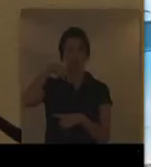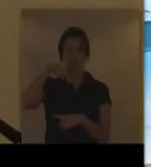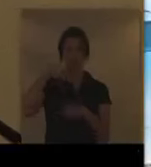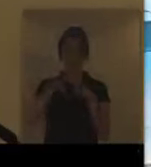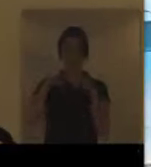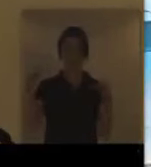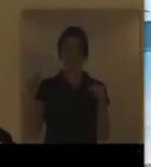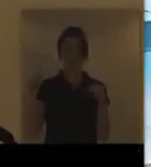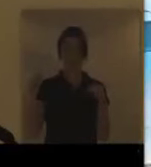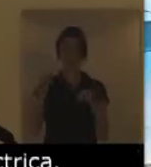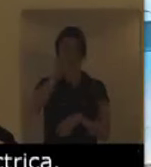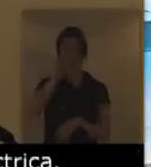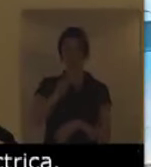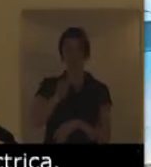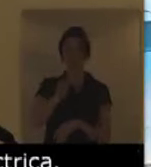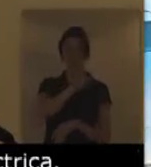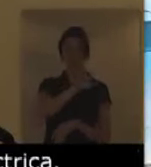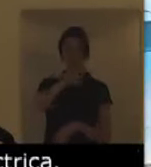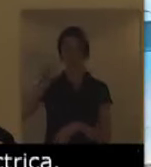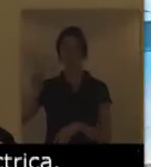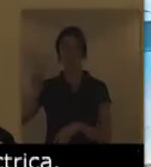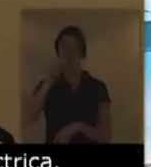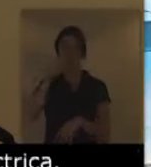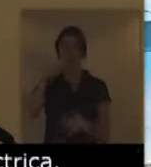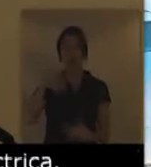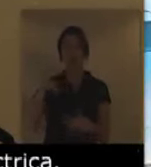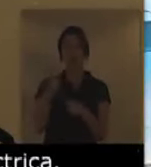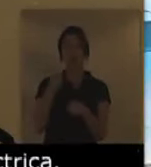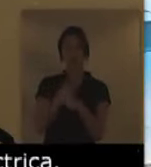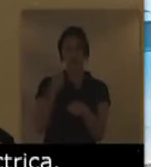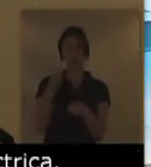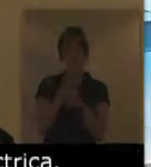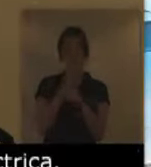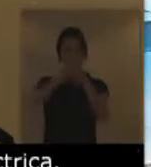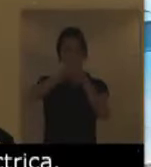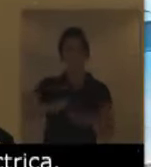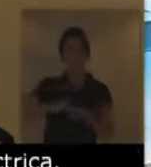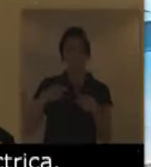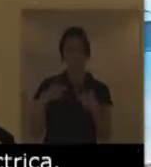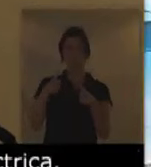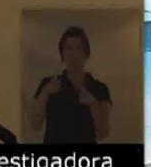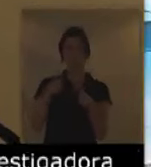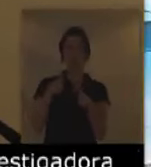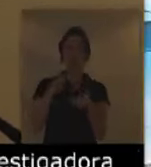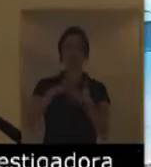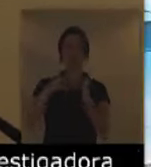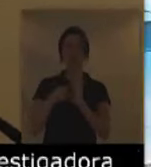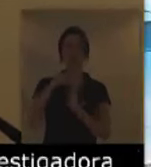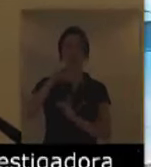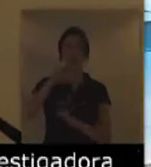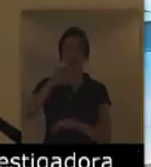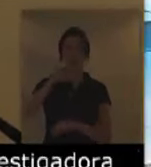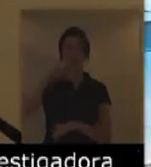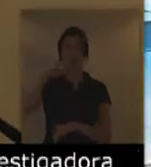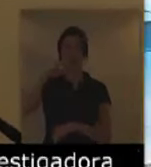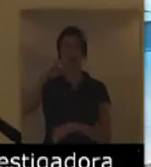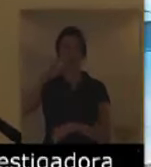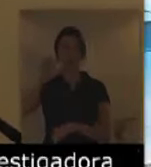Illinois Technology Institute in the United States. And now she works as a researcher in TechnoSite, a company